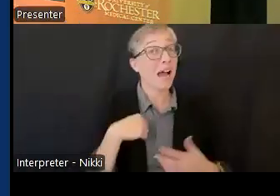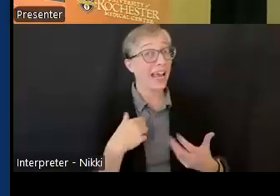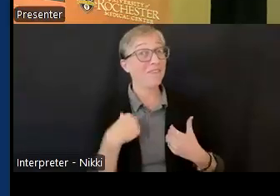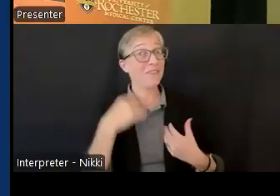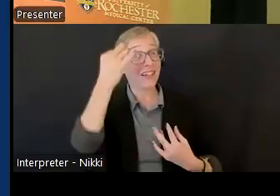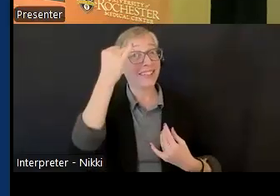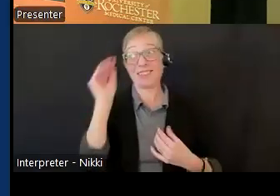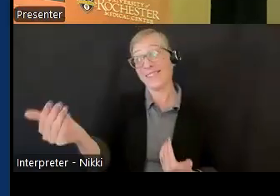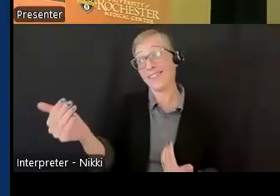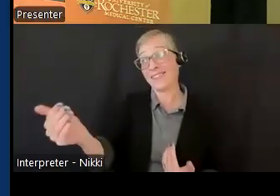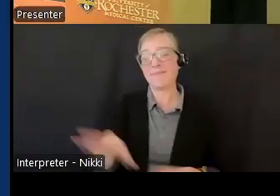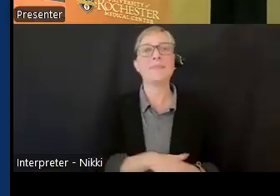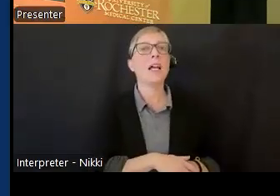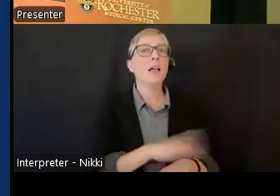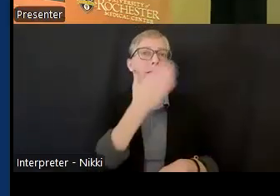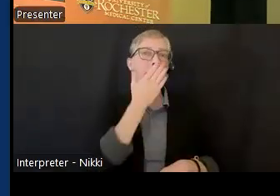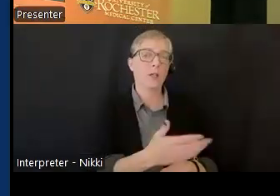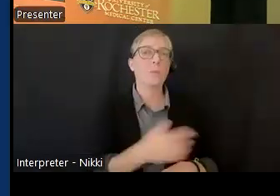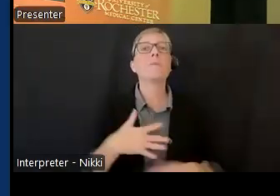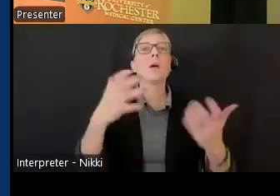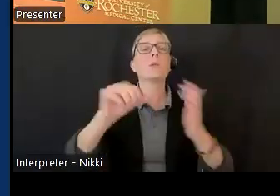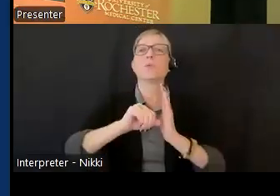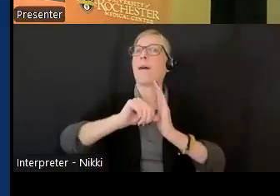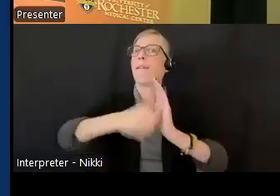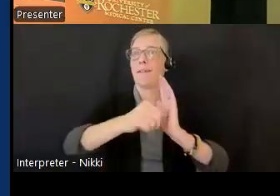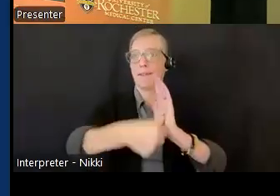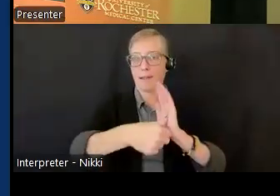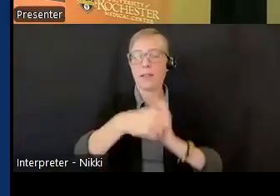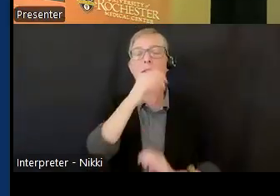I just wanted to highlight in particular that